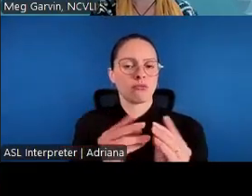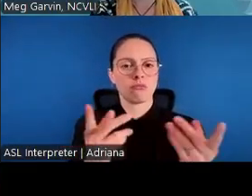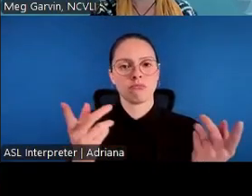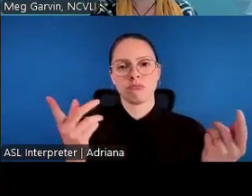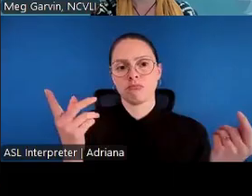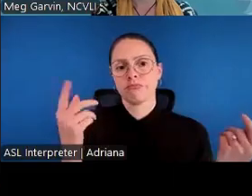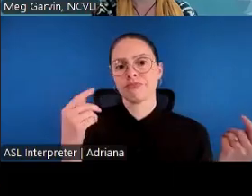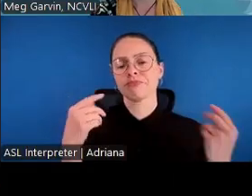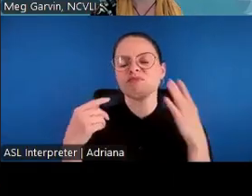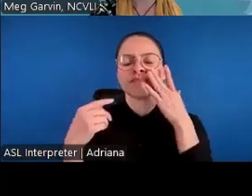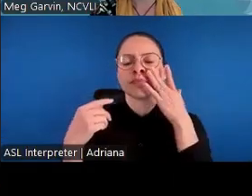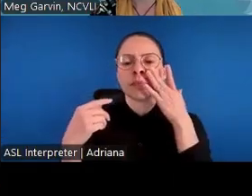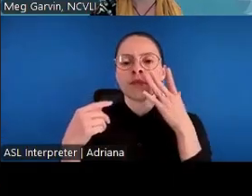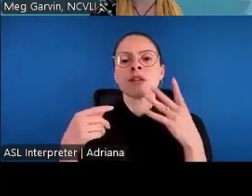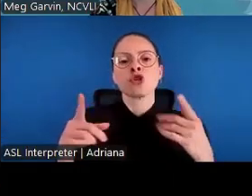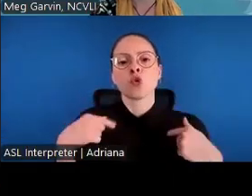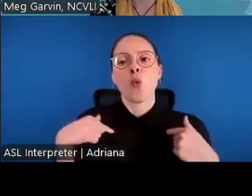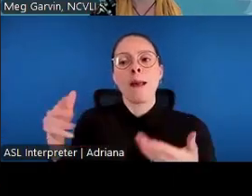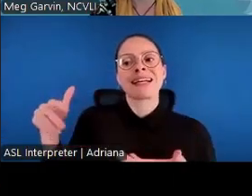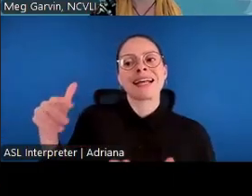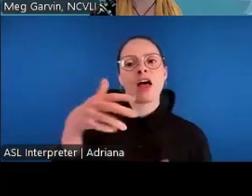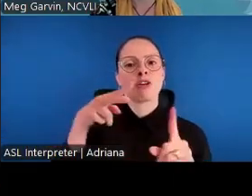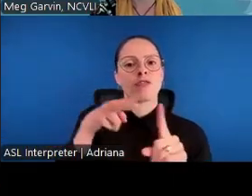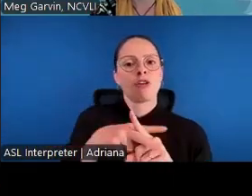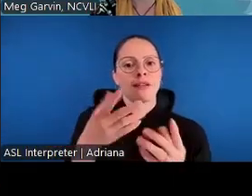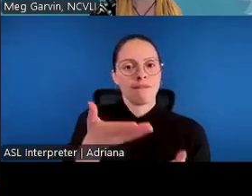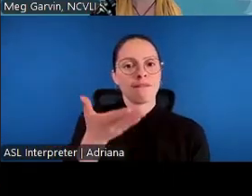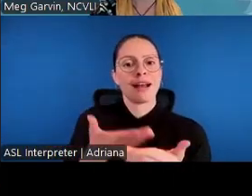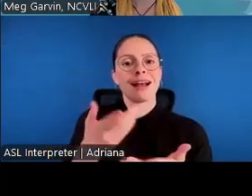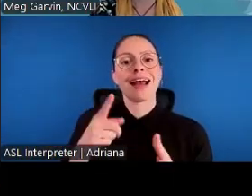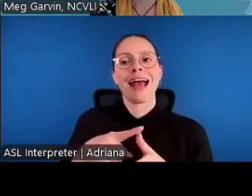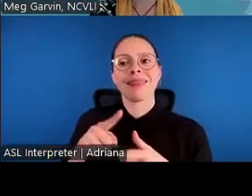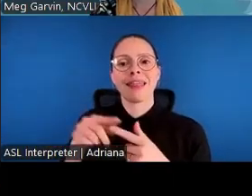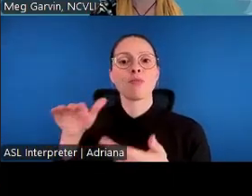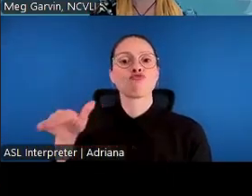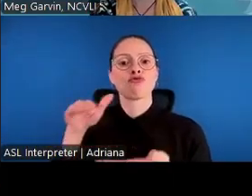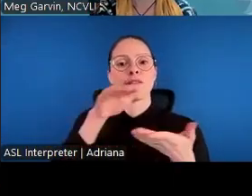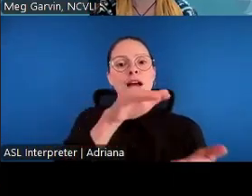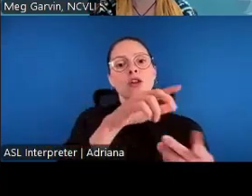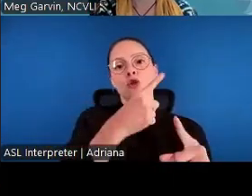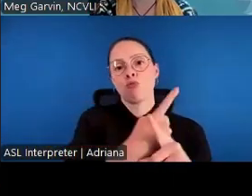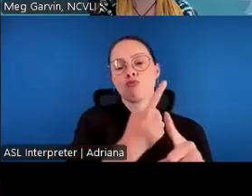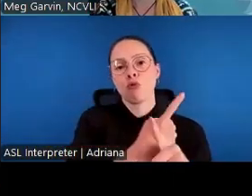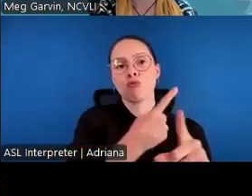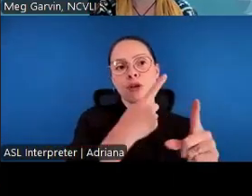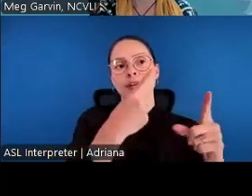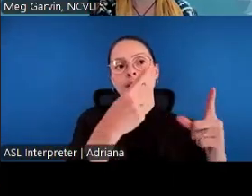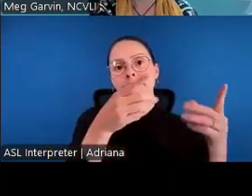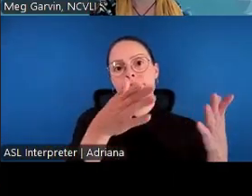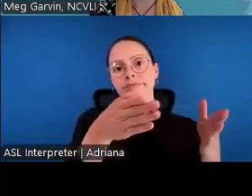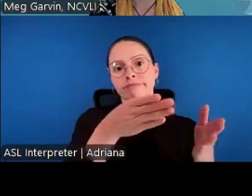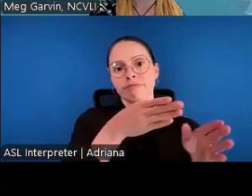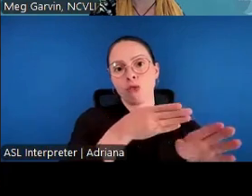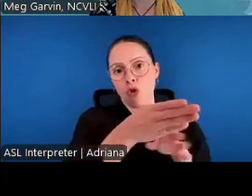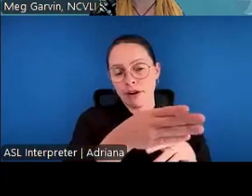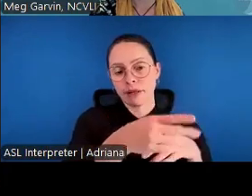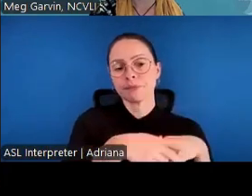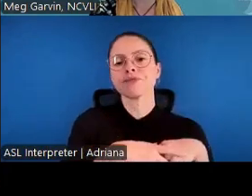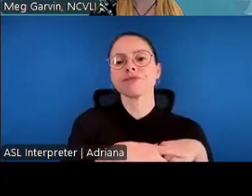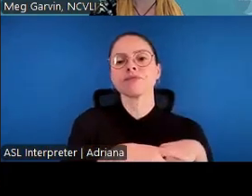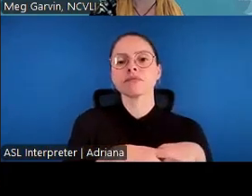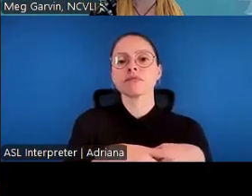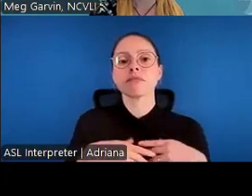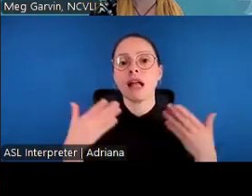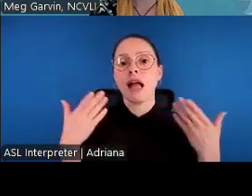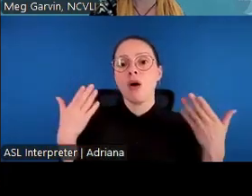facts, and then I am providing them to the appropriate authority. Here, we don't know if there is a prosecutor,